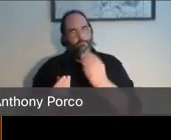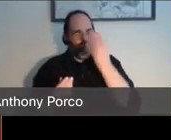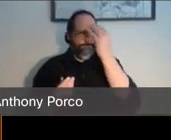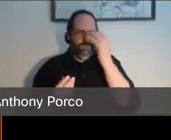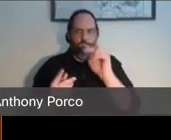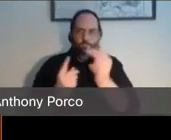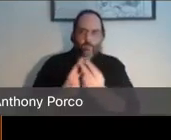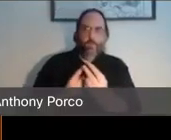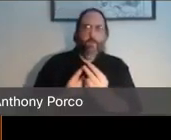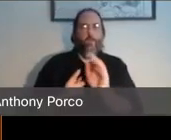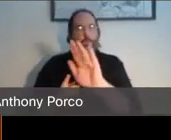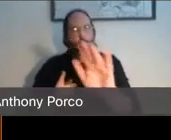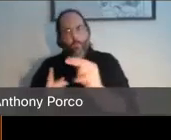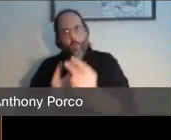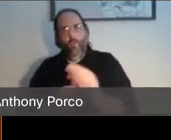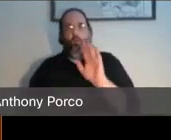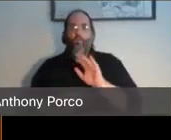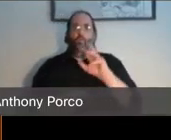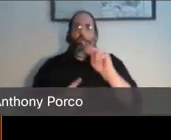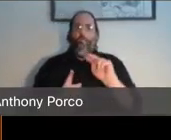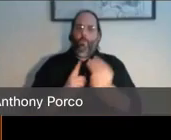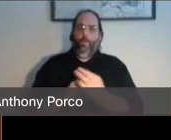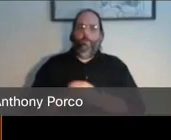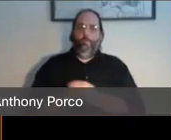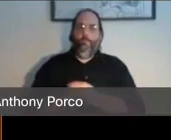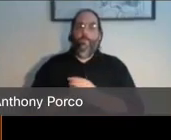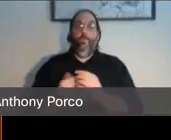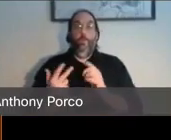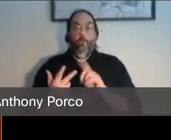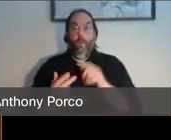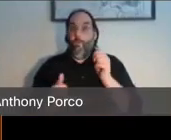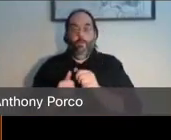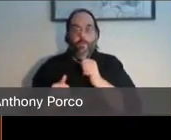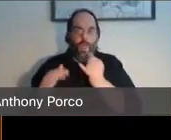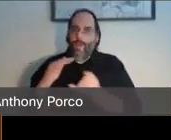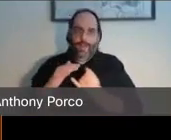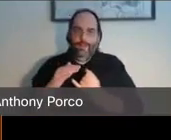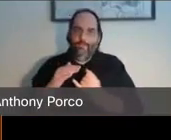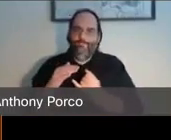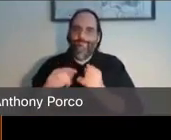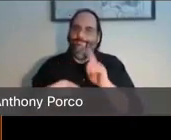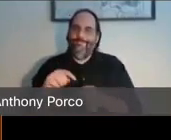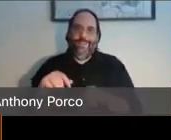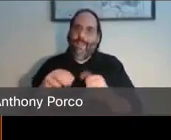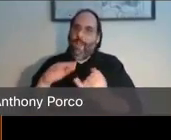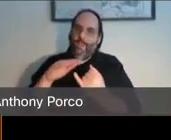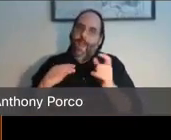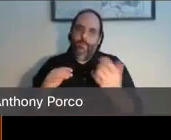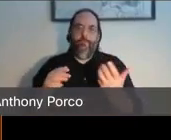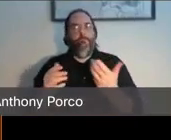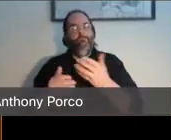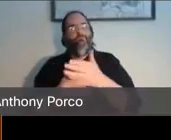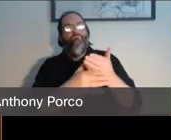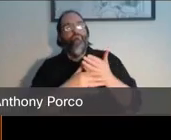towards ourselves and others. Three, no one is alone and should not stand alone. And